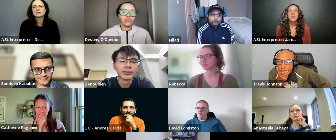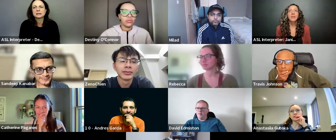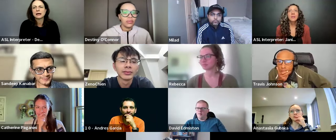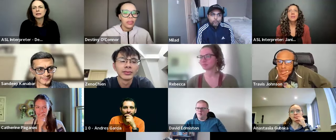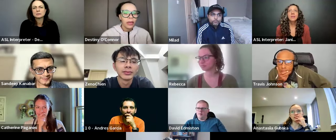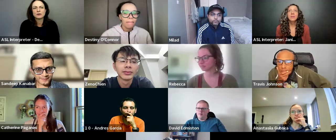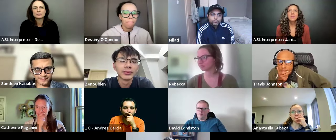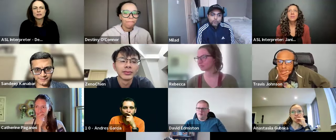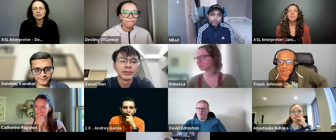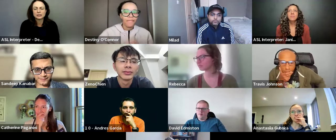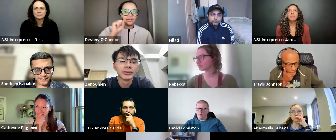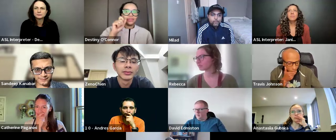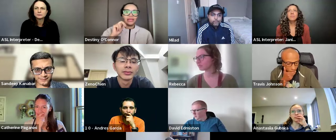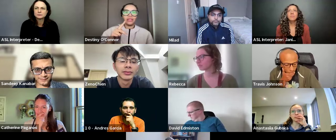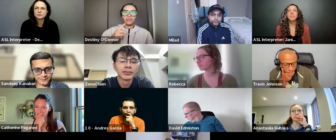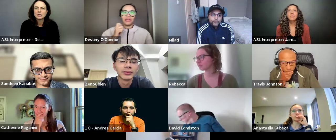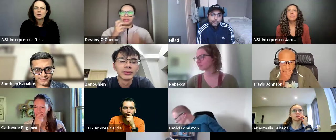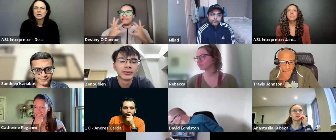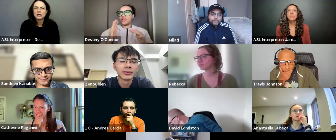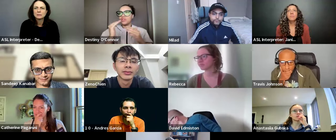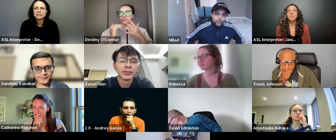and Destiny's saying, yeah, let's move on with the agenda.